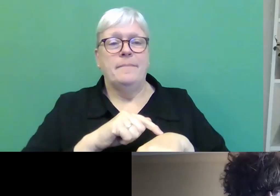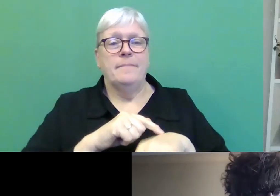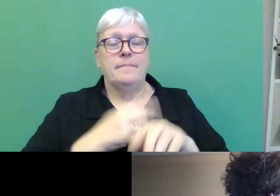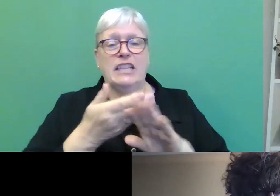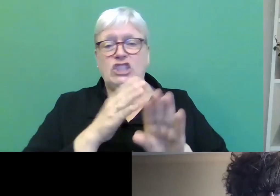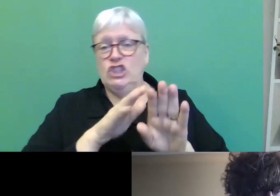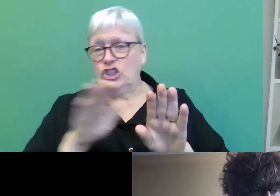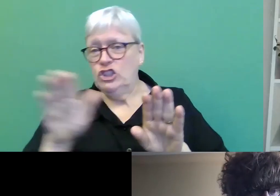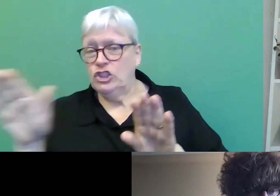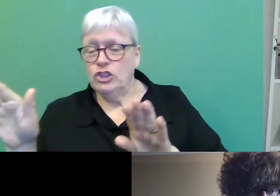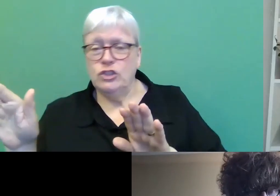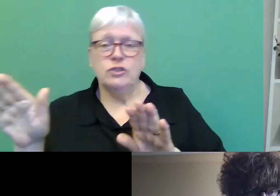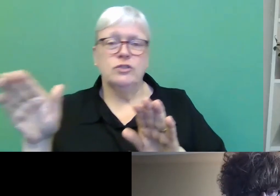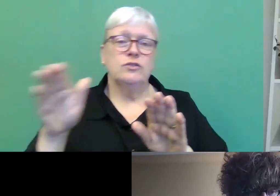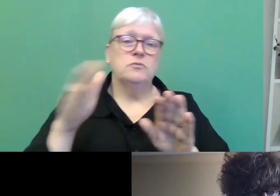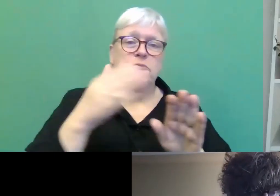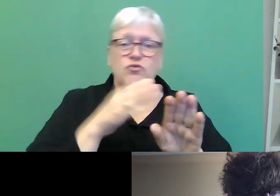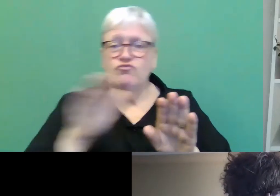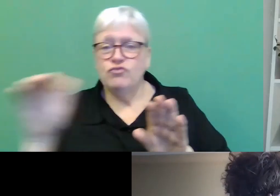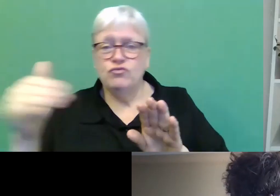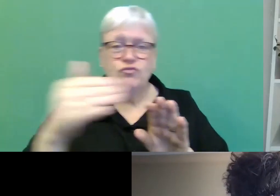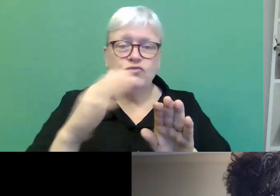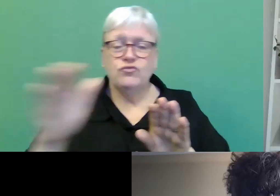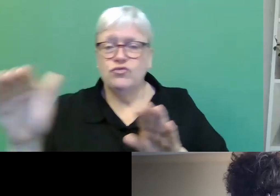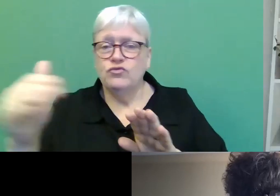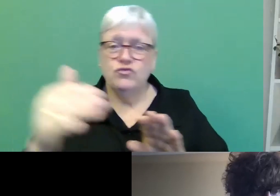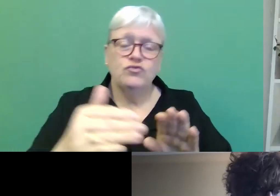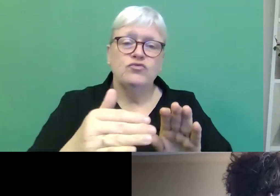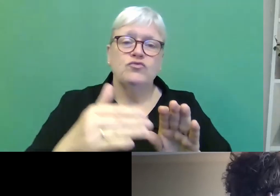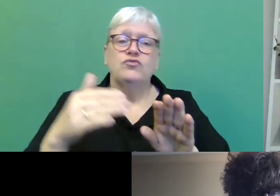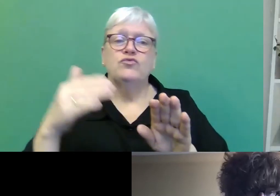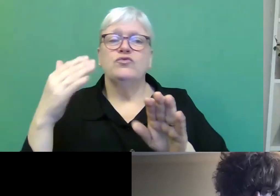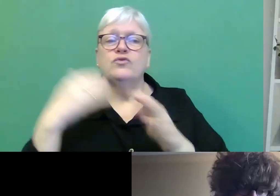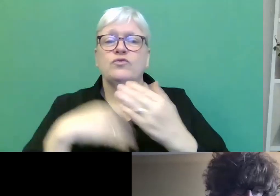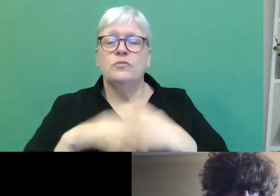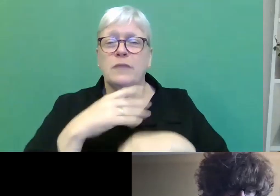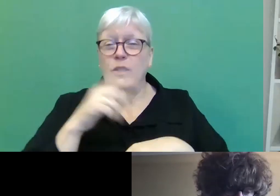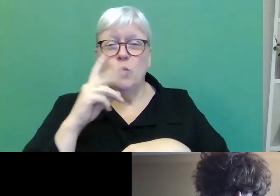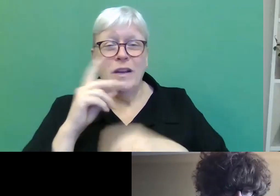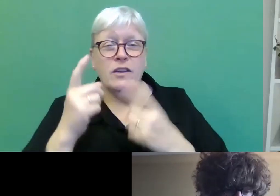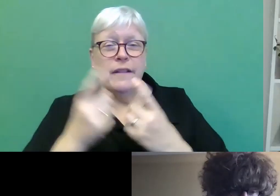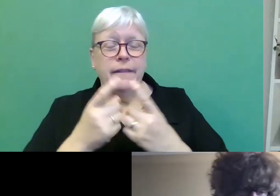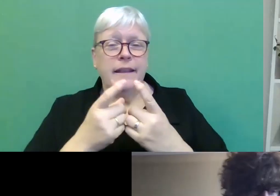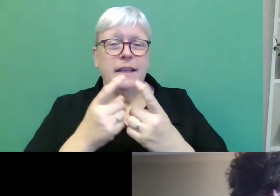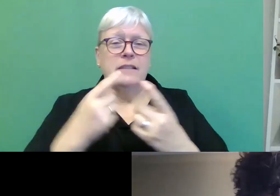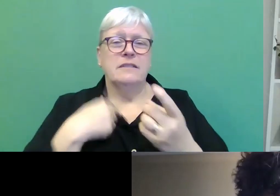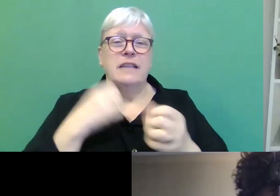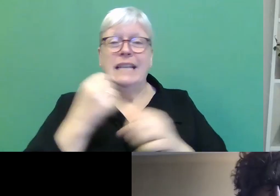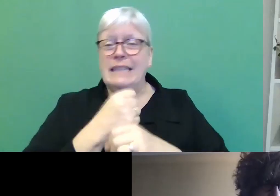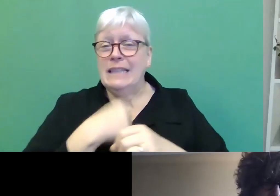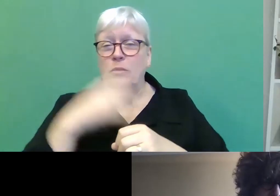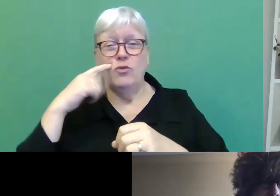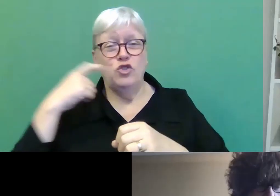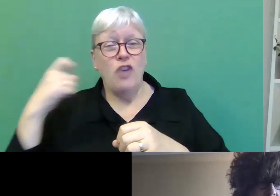of the more sort of wayward aberrations into some of the weirder things I got up into in childhood, and some